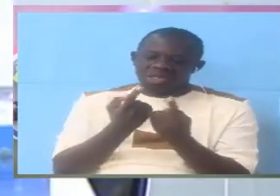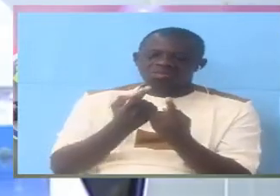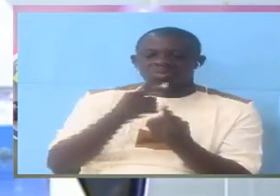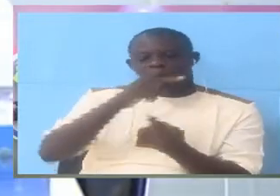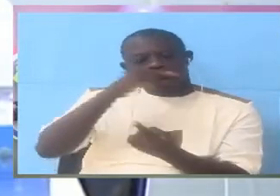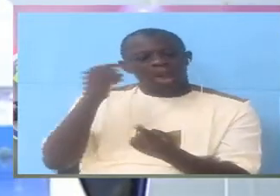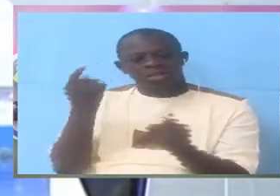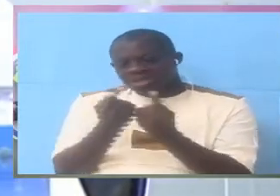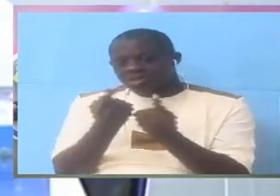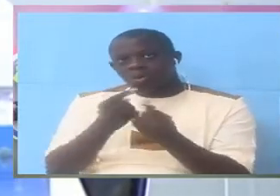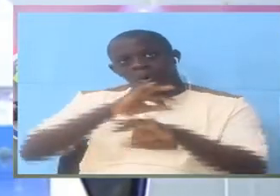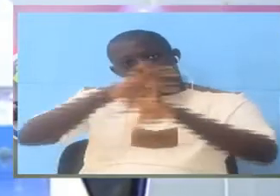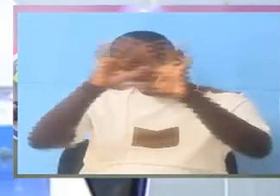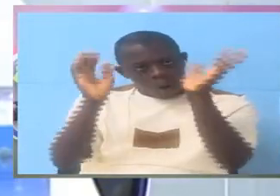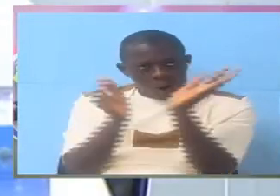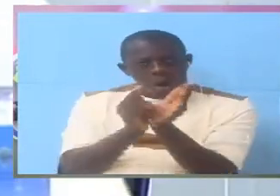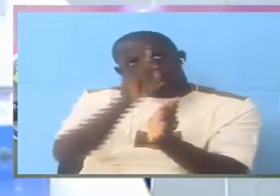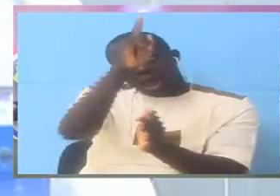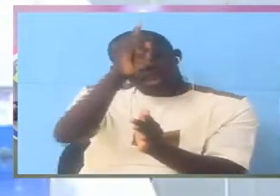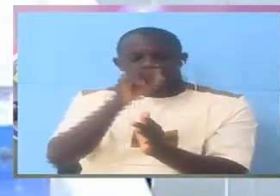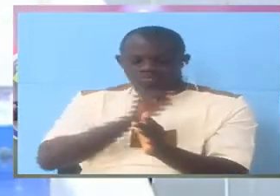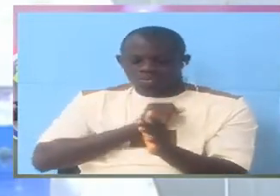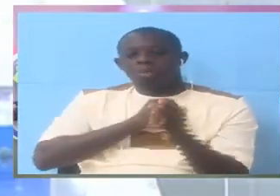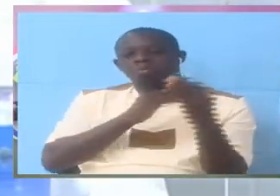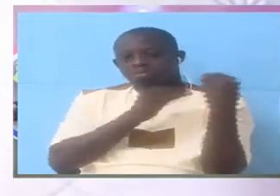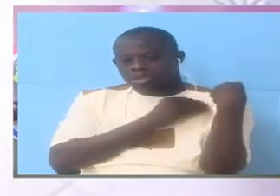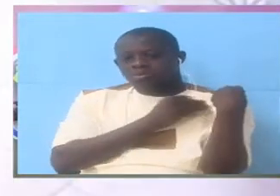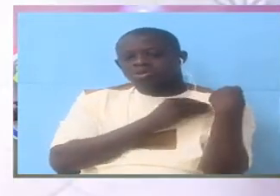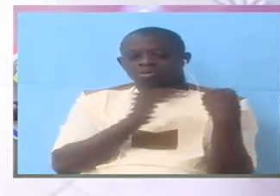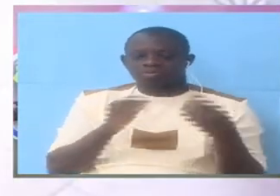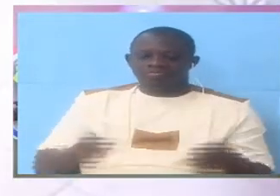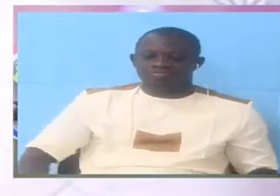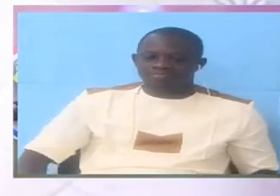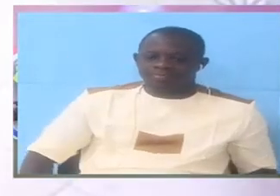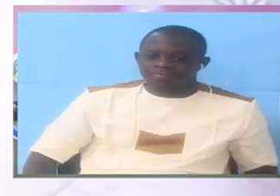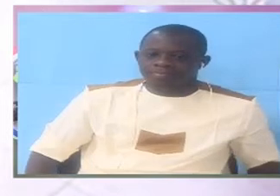may God assist all of us. Thank you.